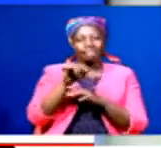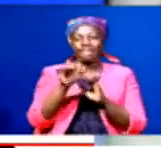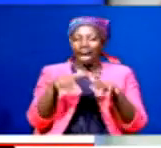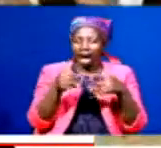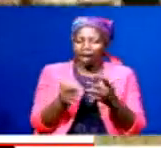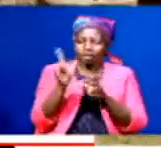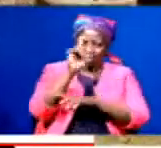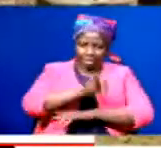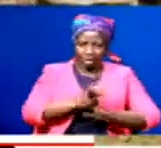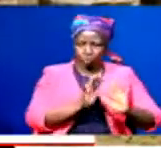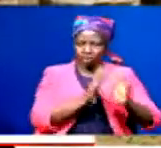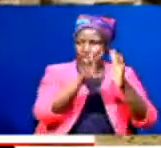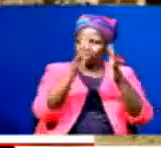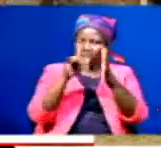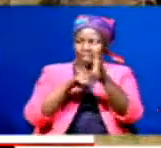counties.